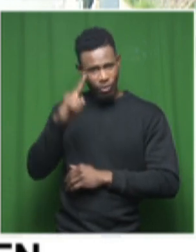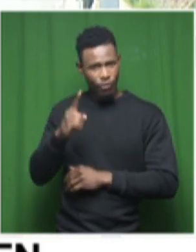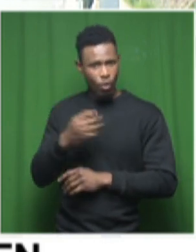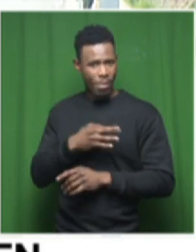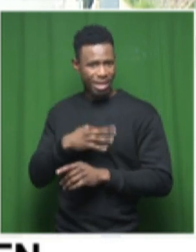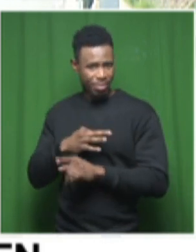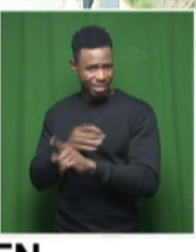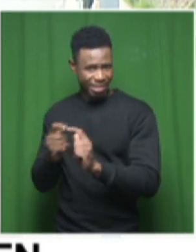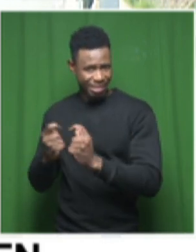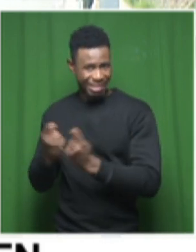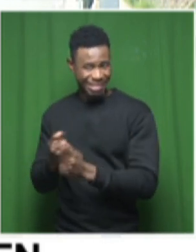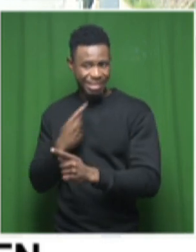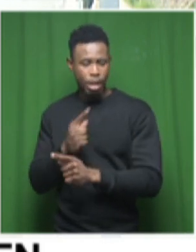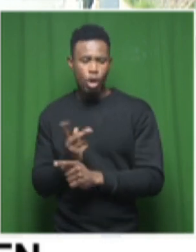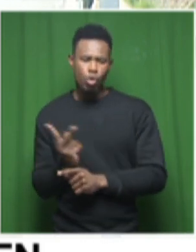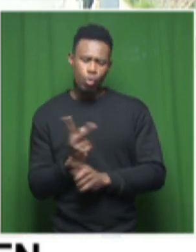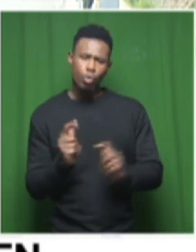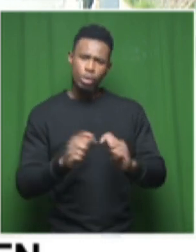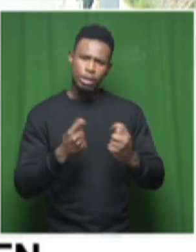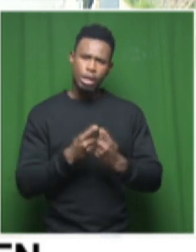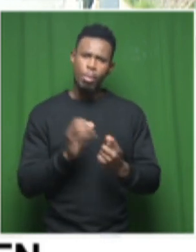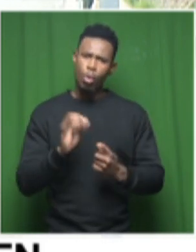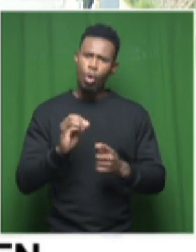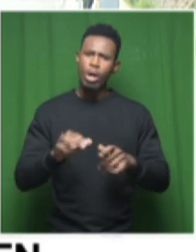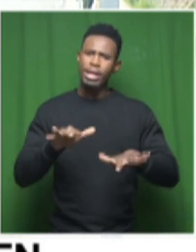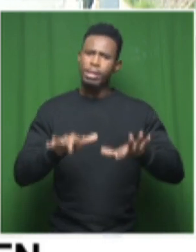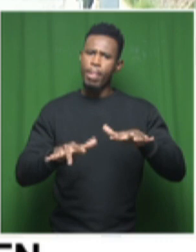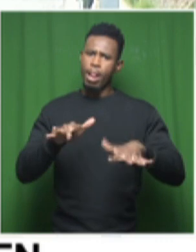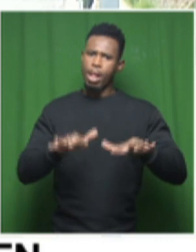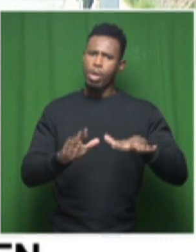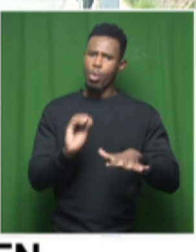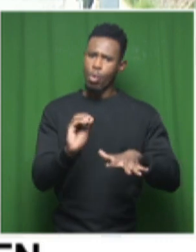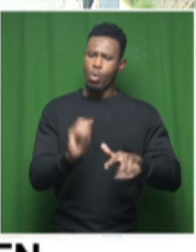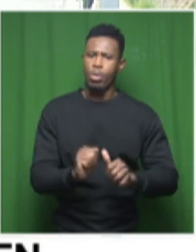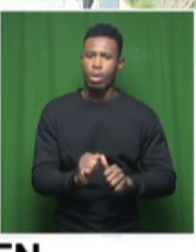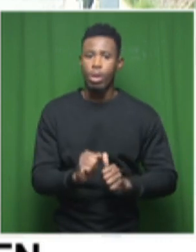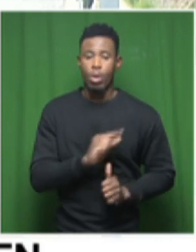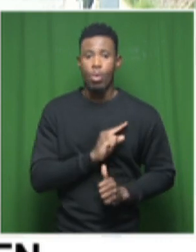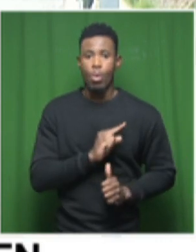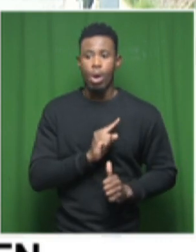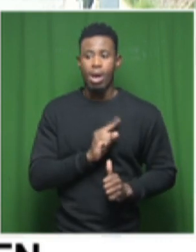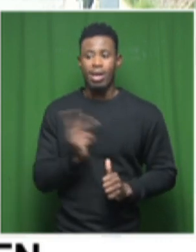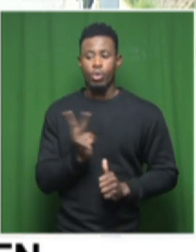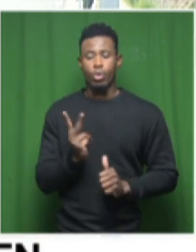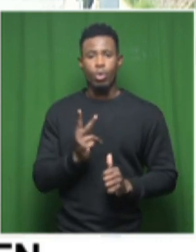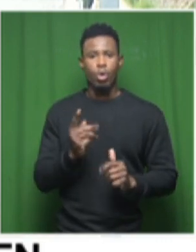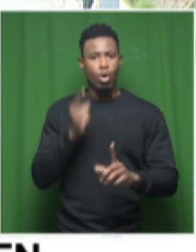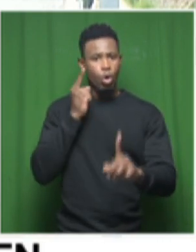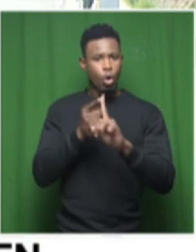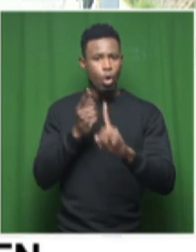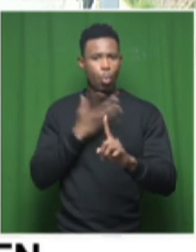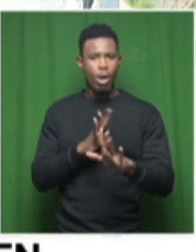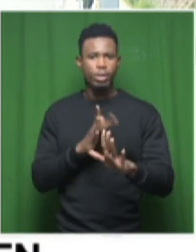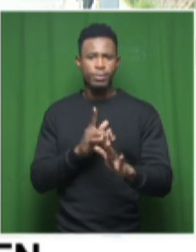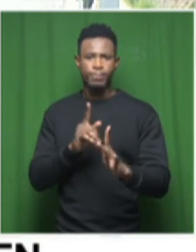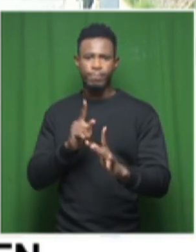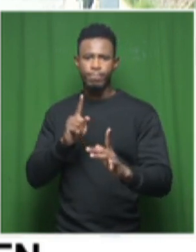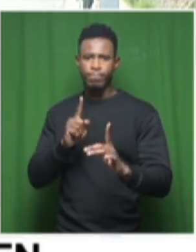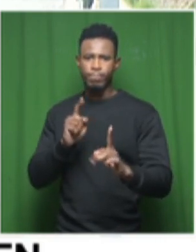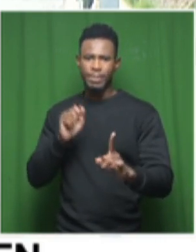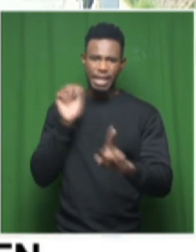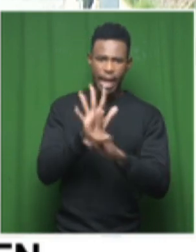the two teams, mentioning that the two teams are attack-minded, technically they're